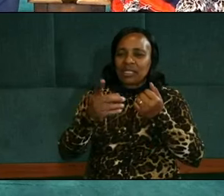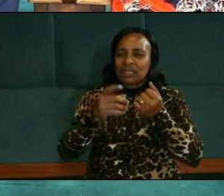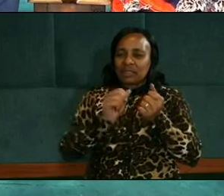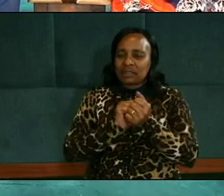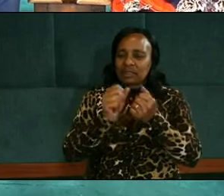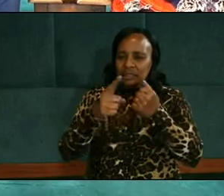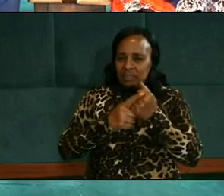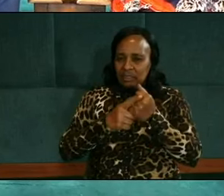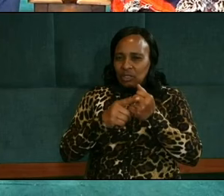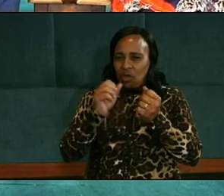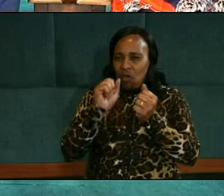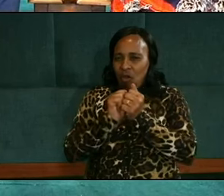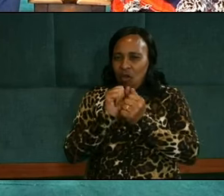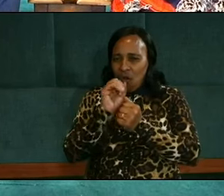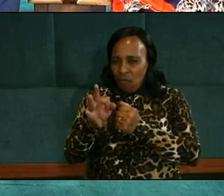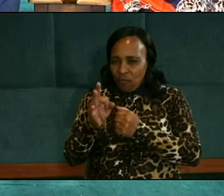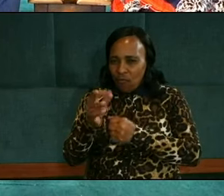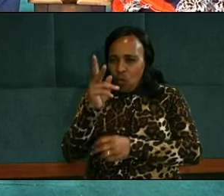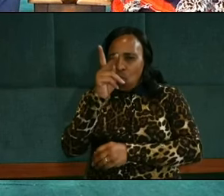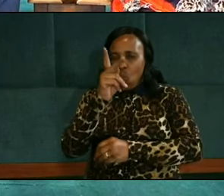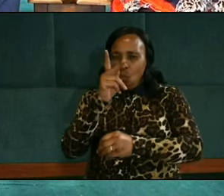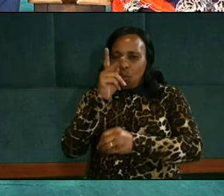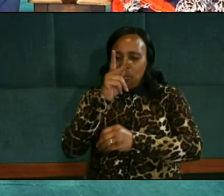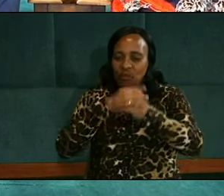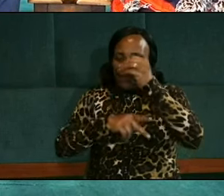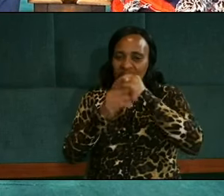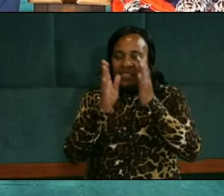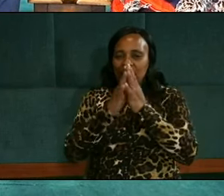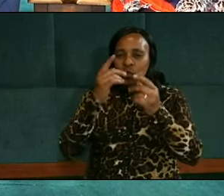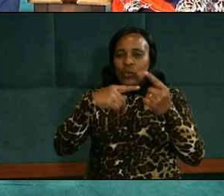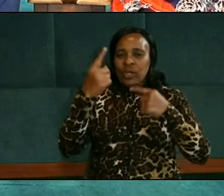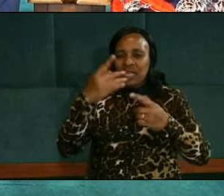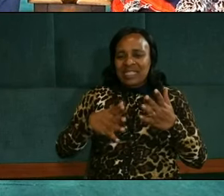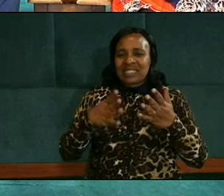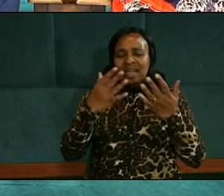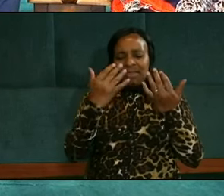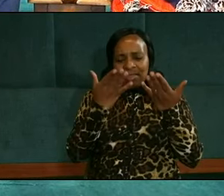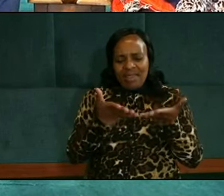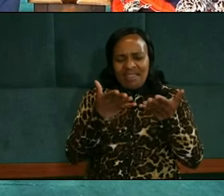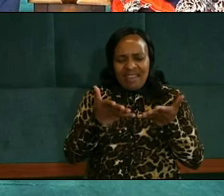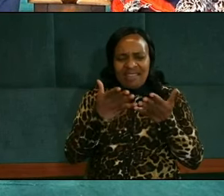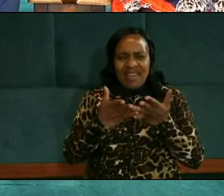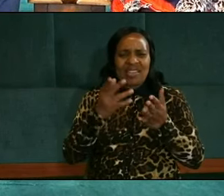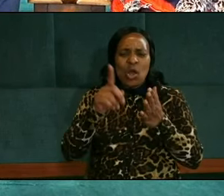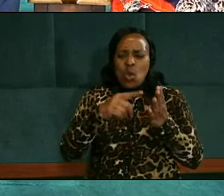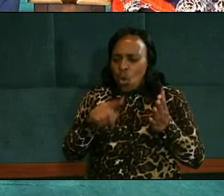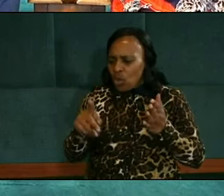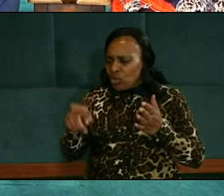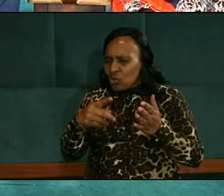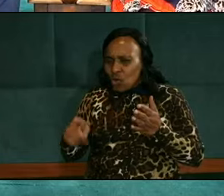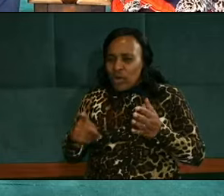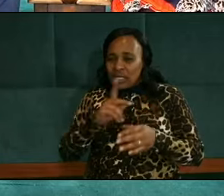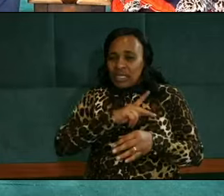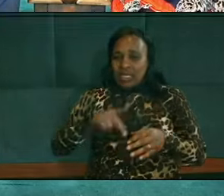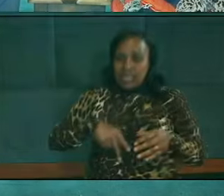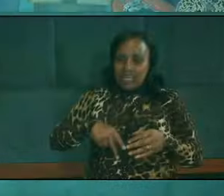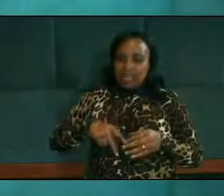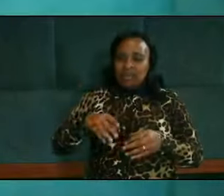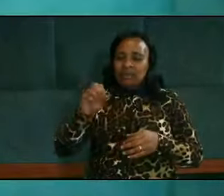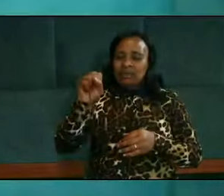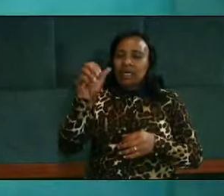and Prophets. And here you will see that there are many mistakes and character flaws that King Saul exhibited during his